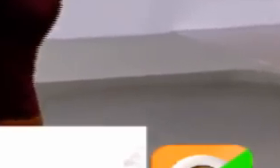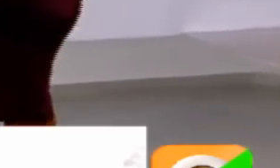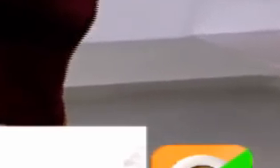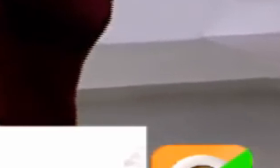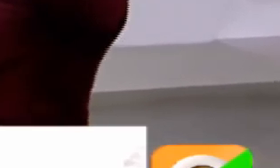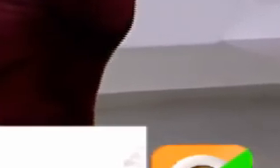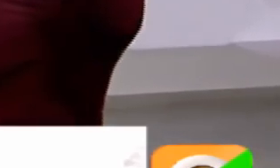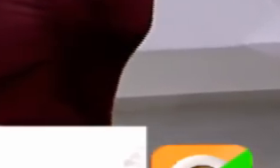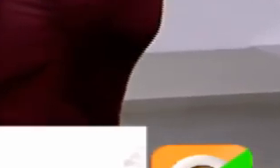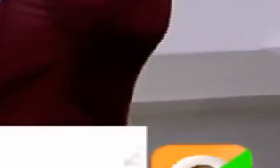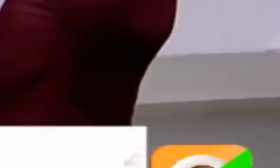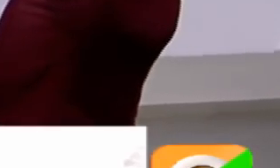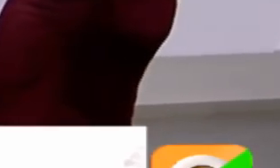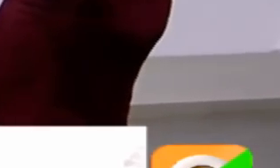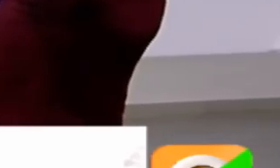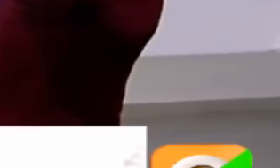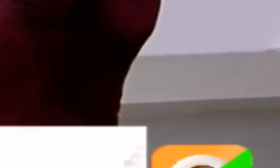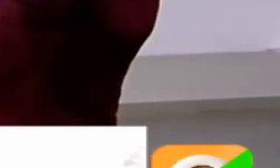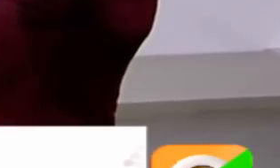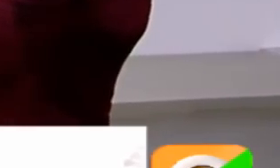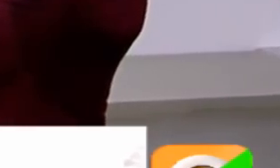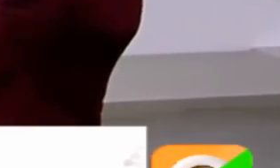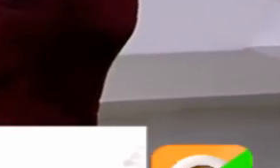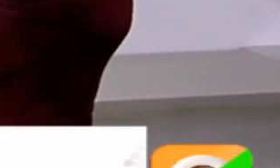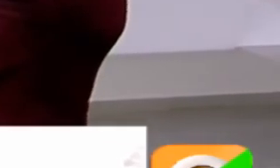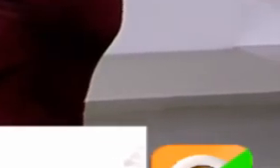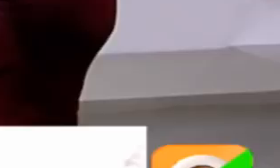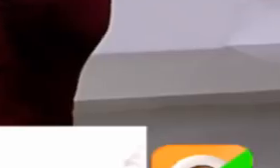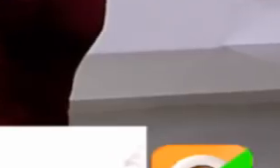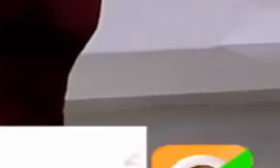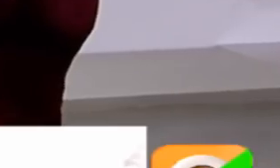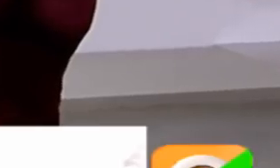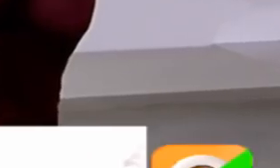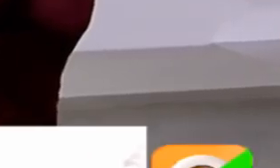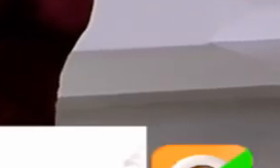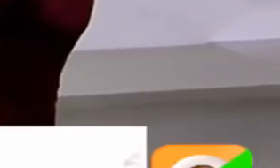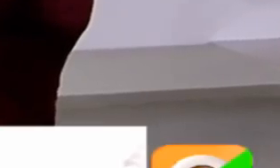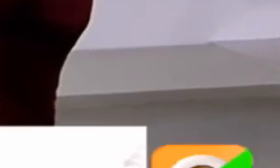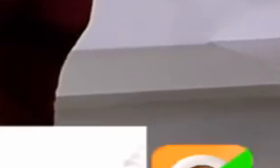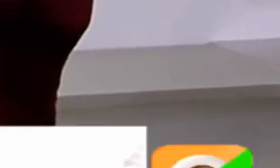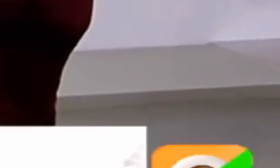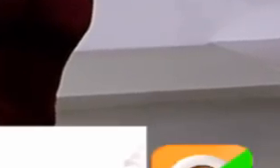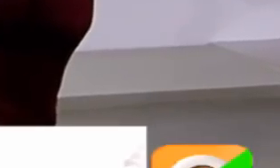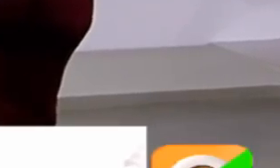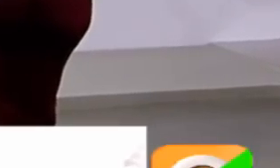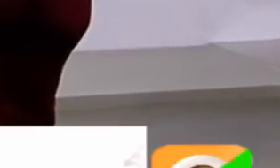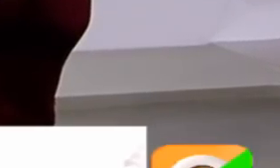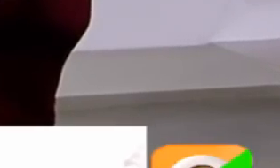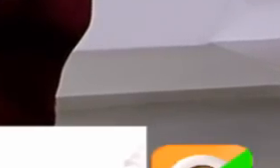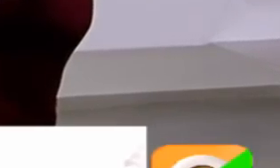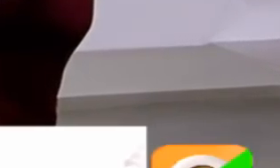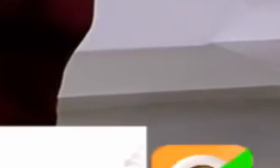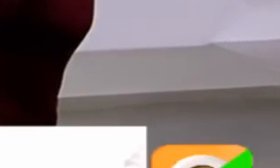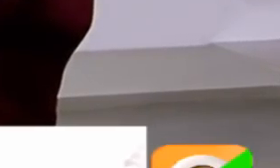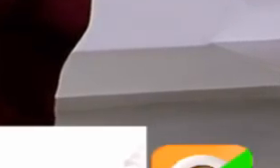guidelines. I want to take you through each of them one by one. So you did hear Cabinet Secretary Mutahi Kagwe saying all staff must